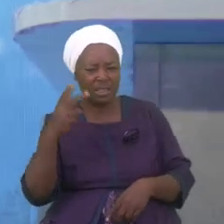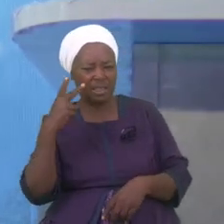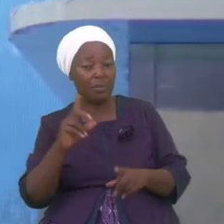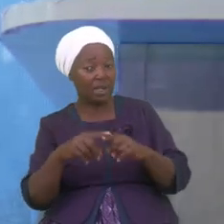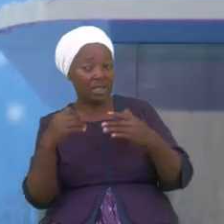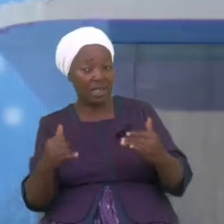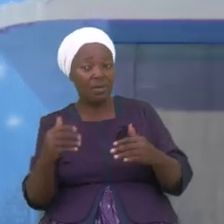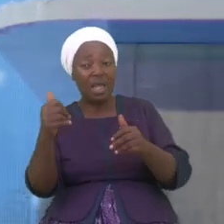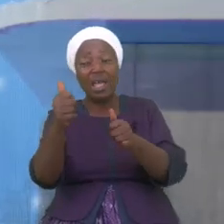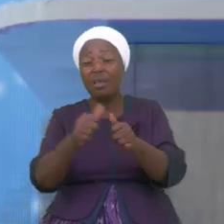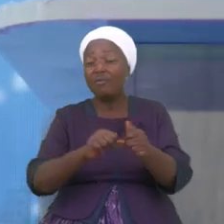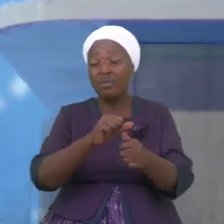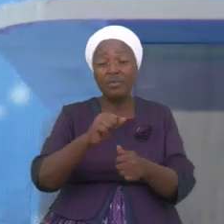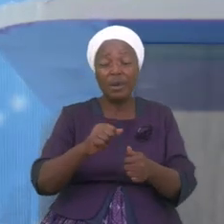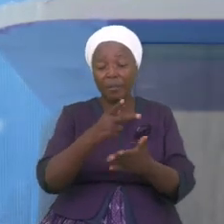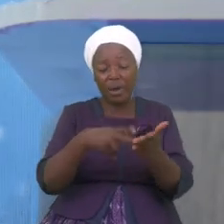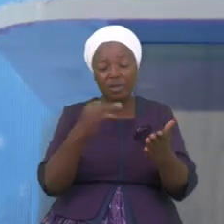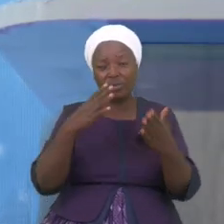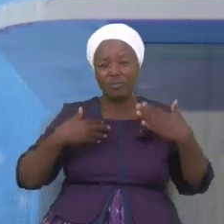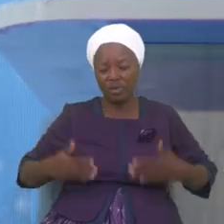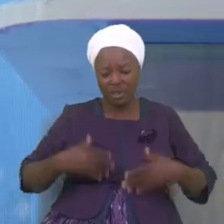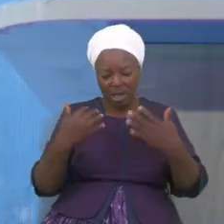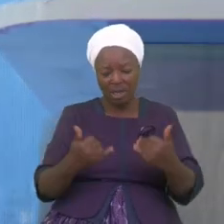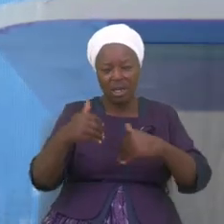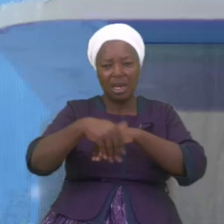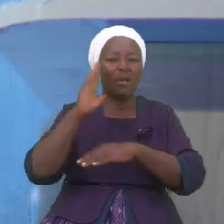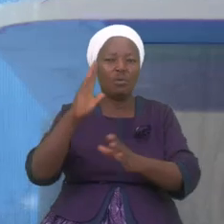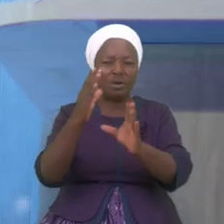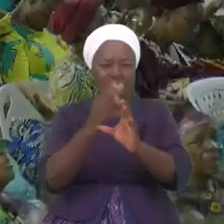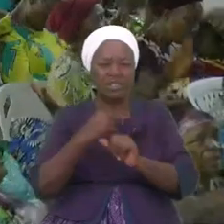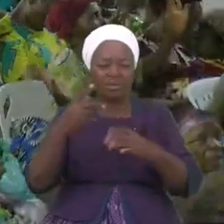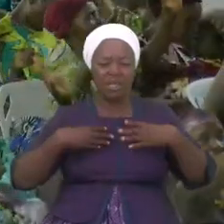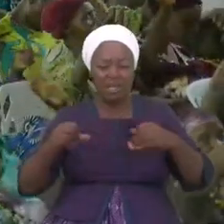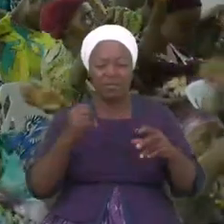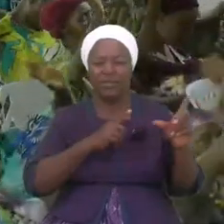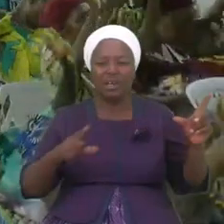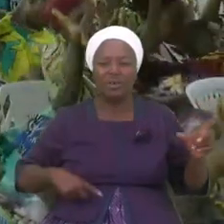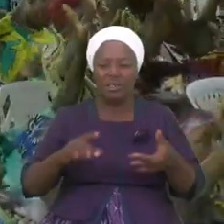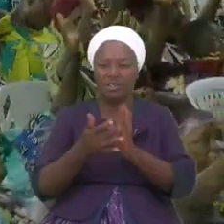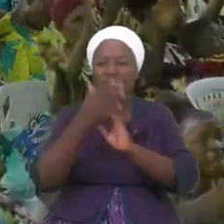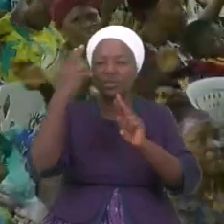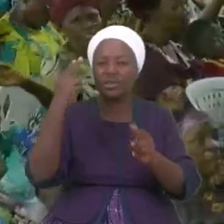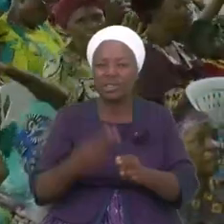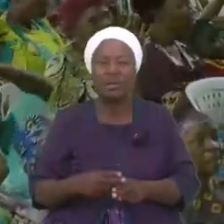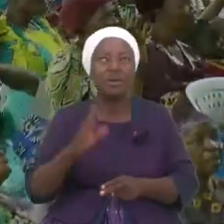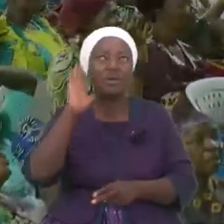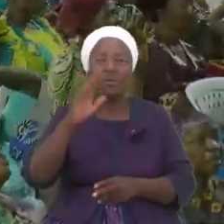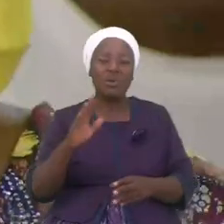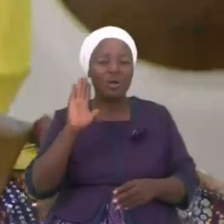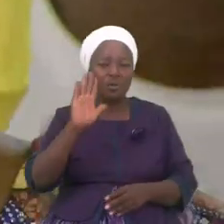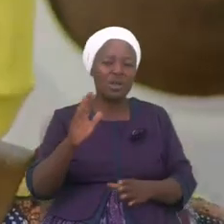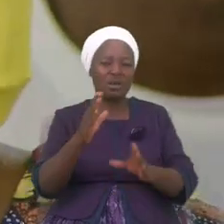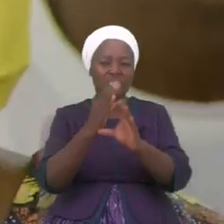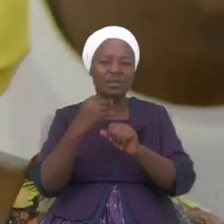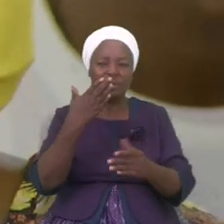every part of your body tonight will receive the healing of the Lord. We receive the goodness of the Lord,